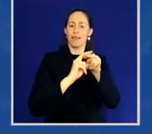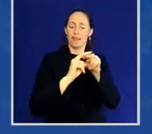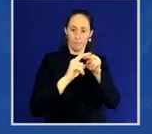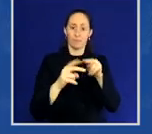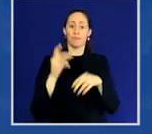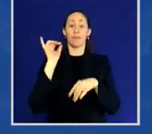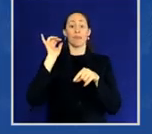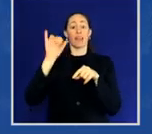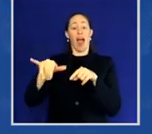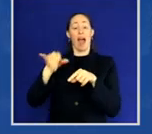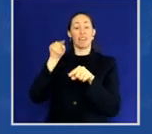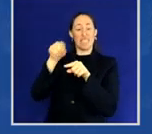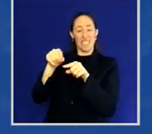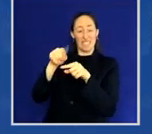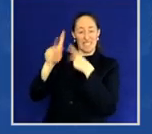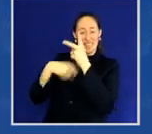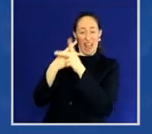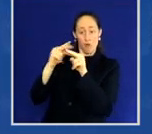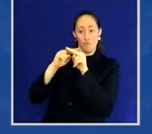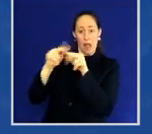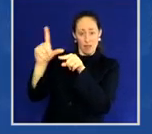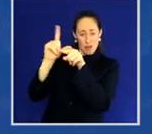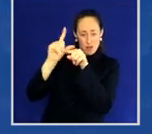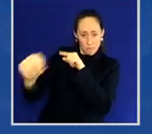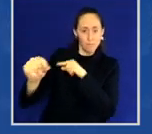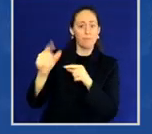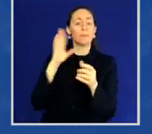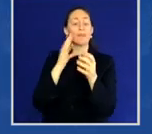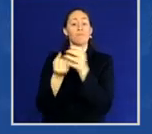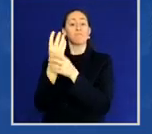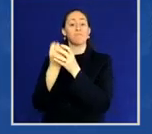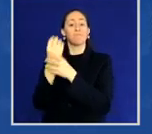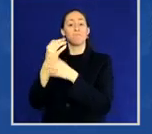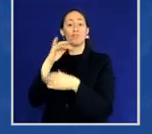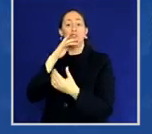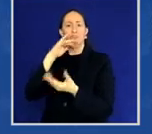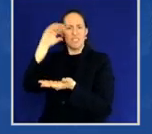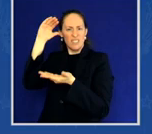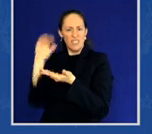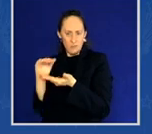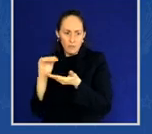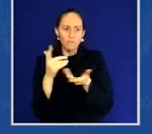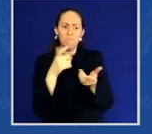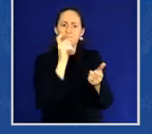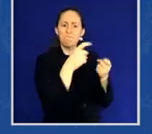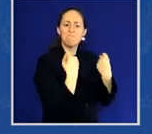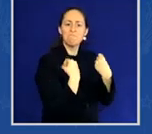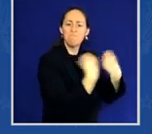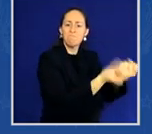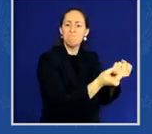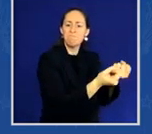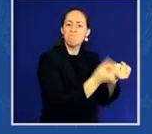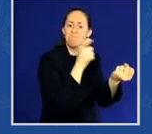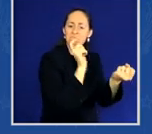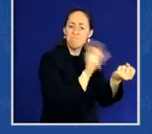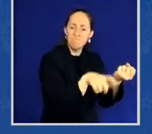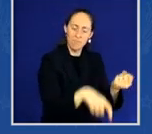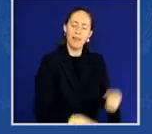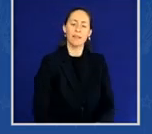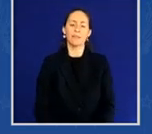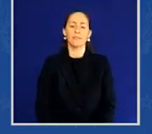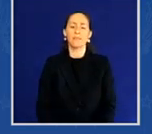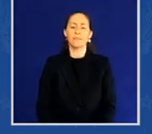driving, and up to 73% fewer GHGs than by flying. We have a